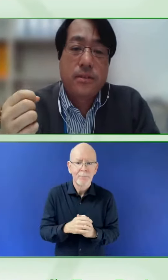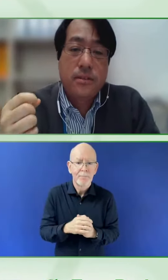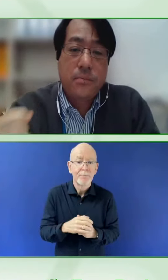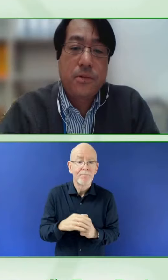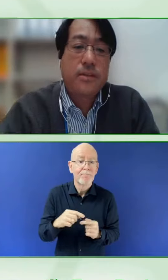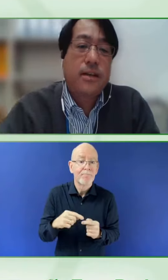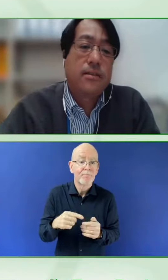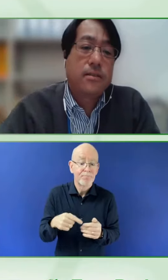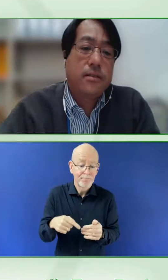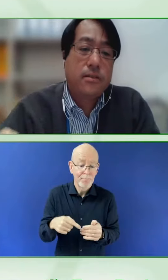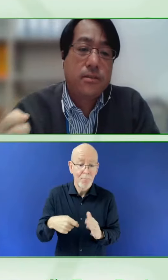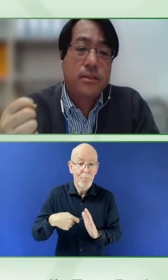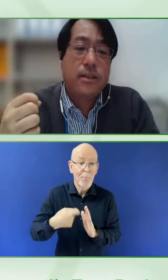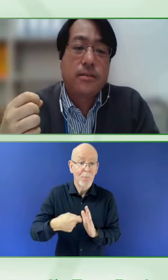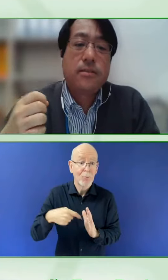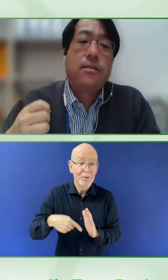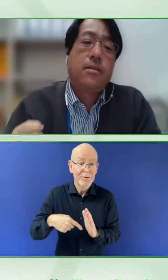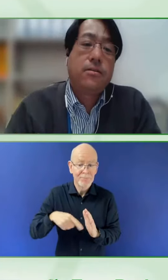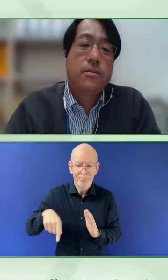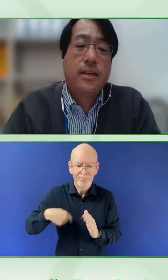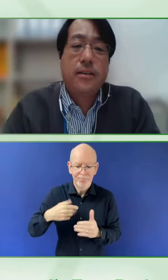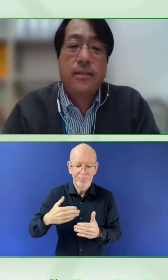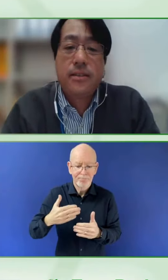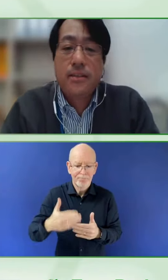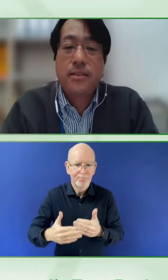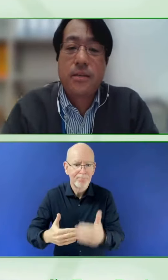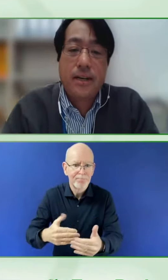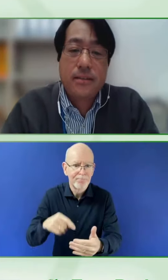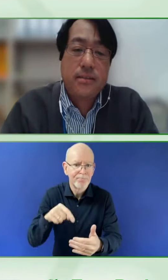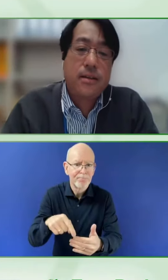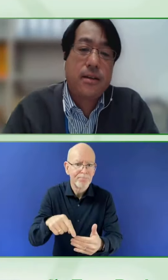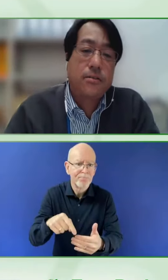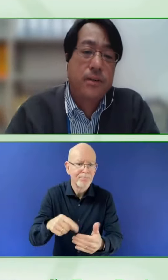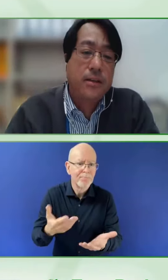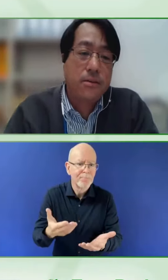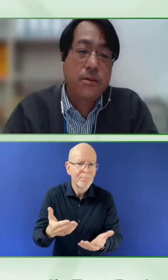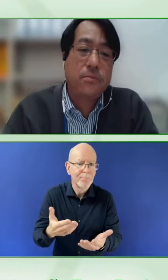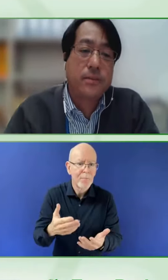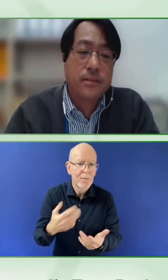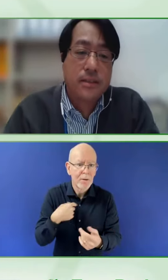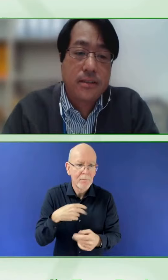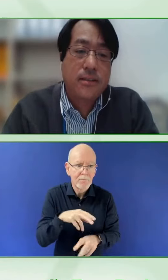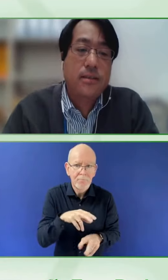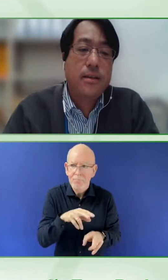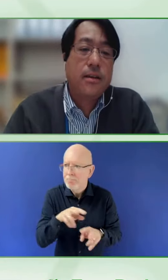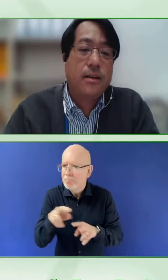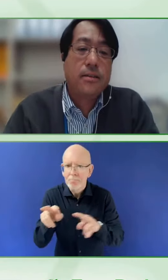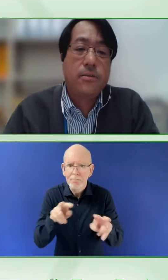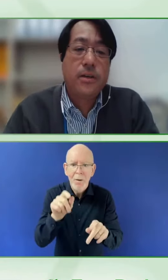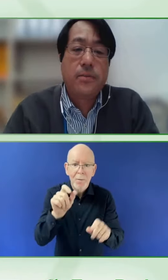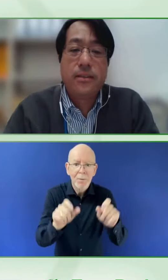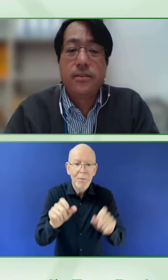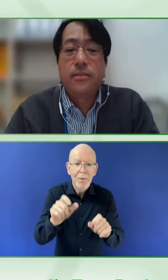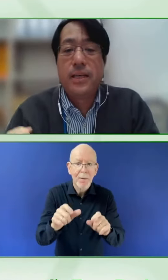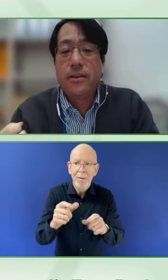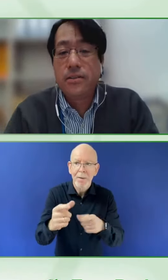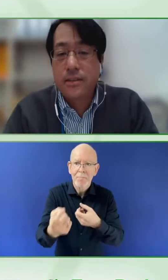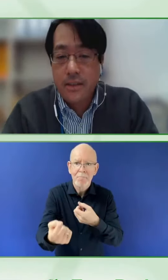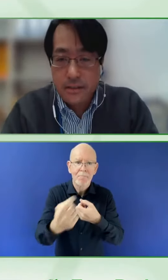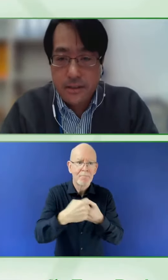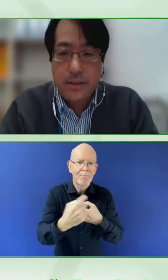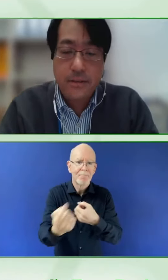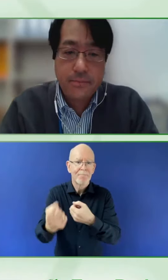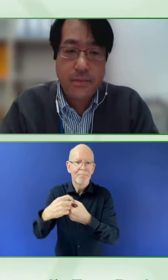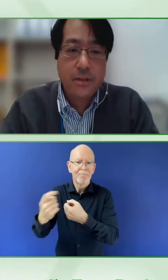of support and users who can understand the device, and we hope that it will be used beyond